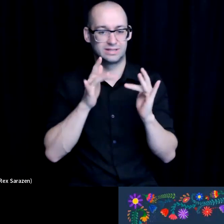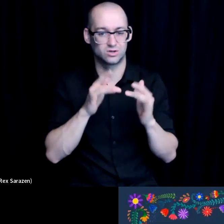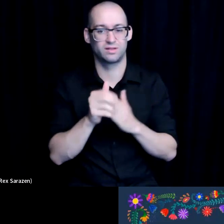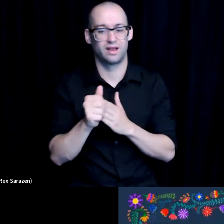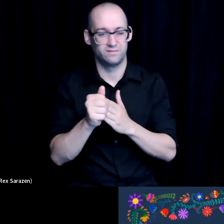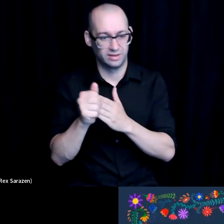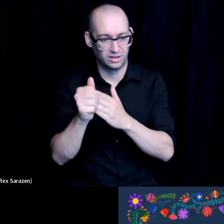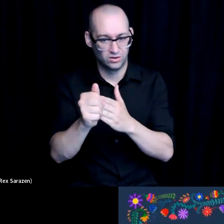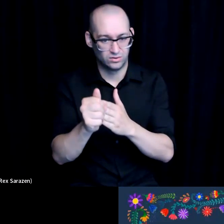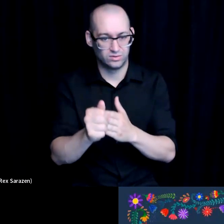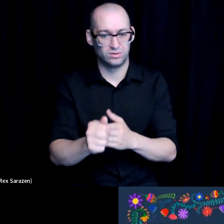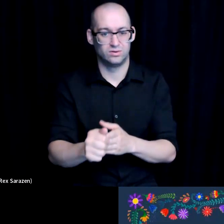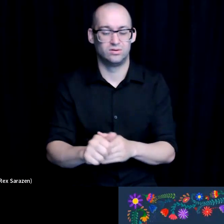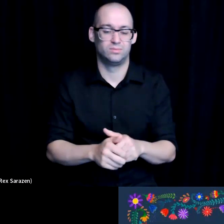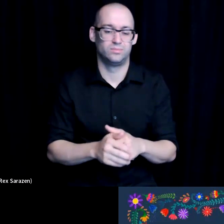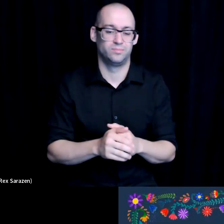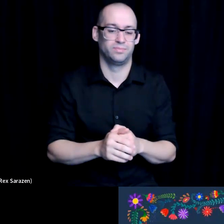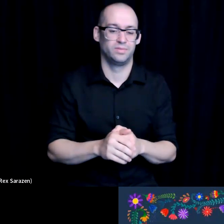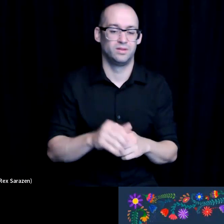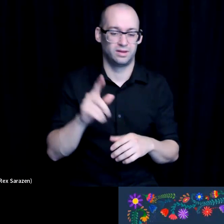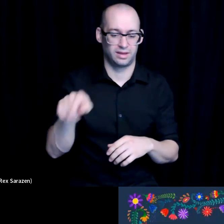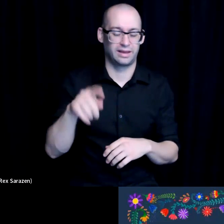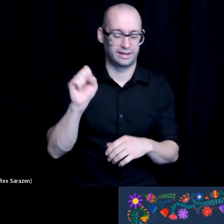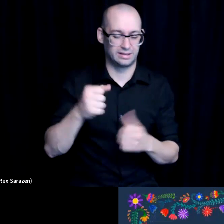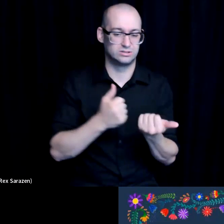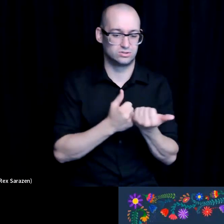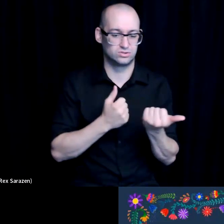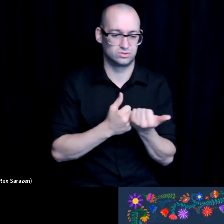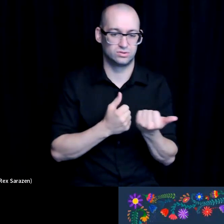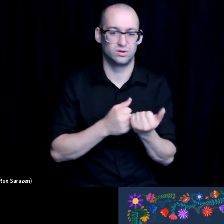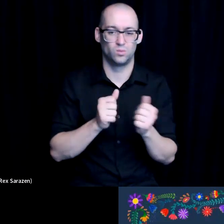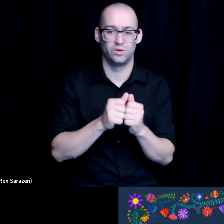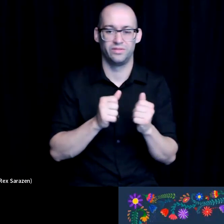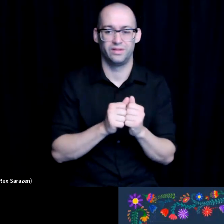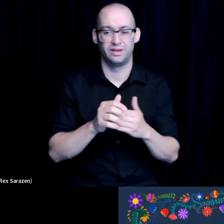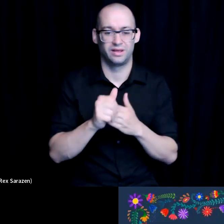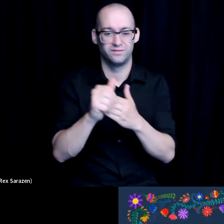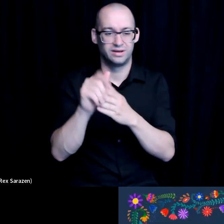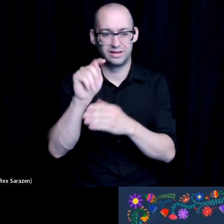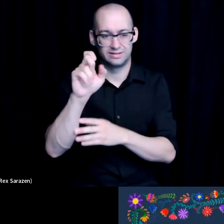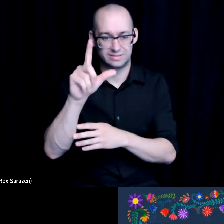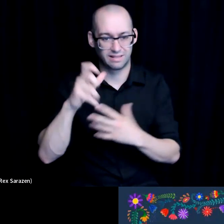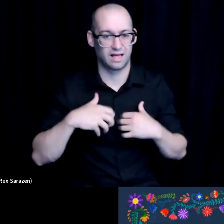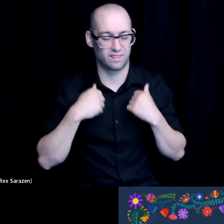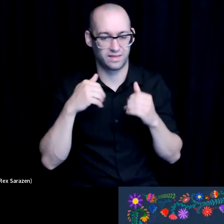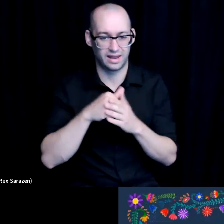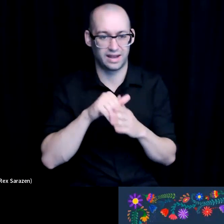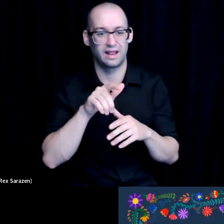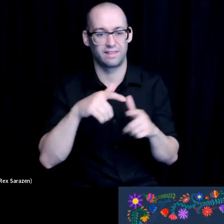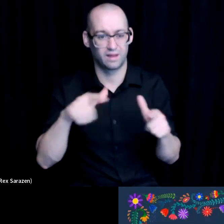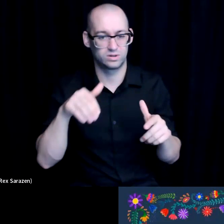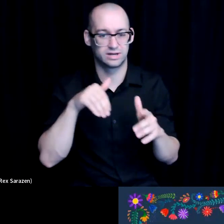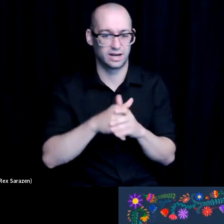shared, promotoras de salud who can assist in navigating online telehealth in language and in culture. And